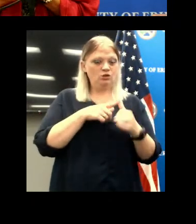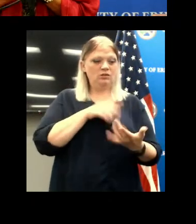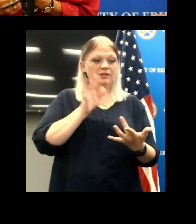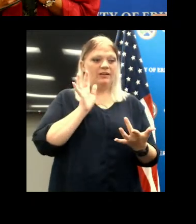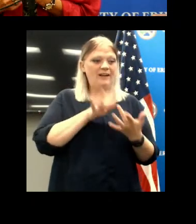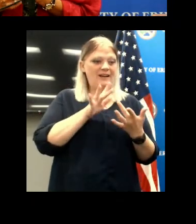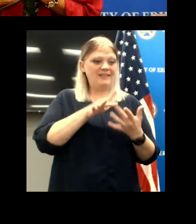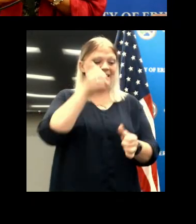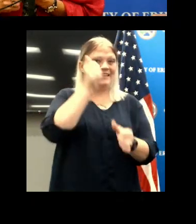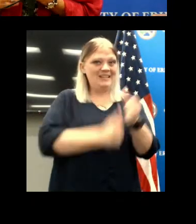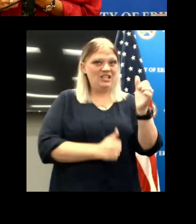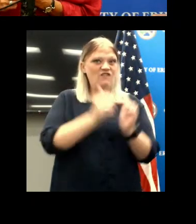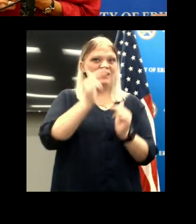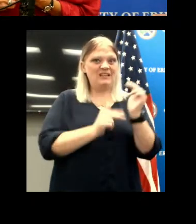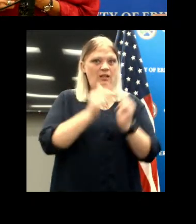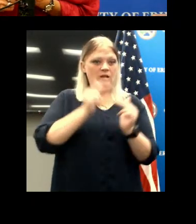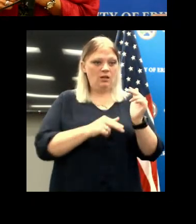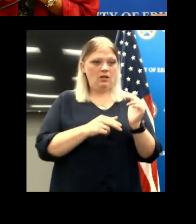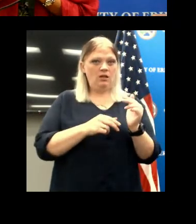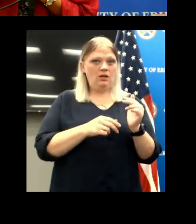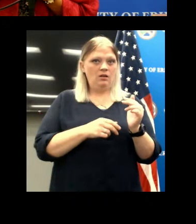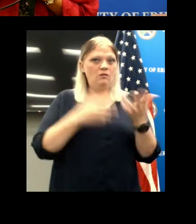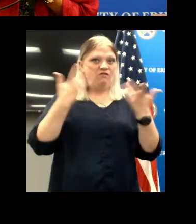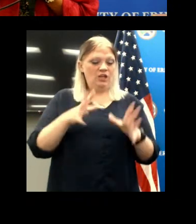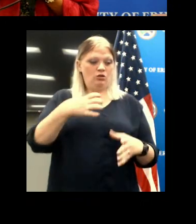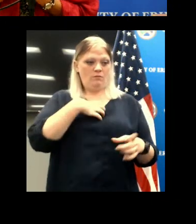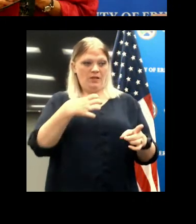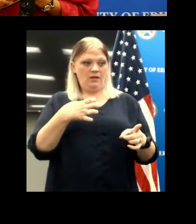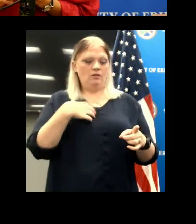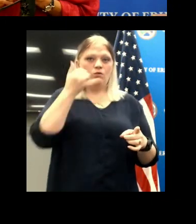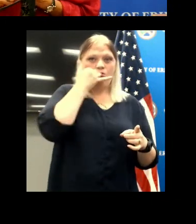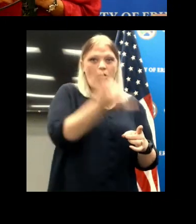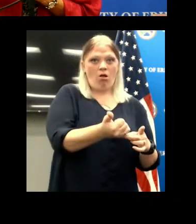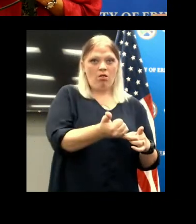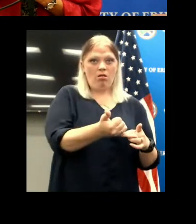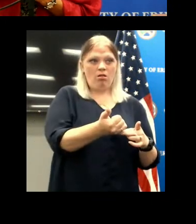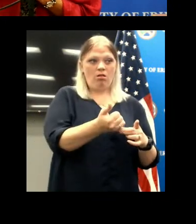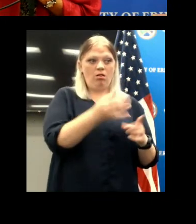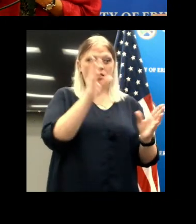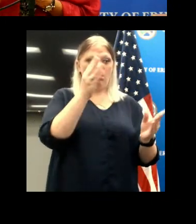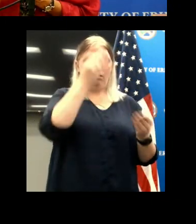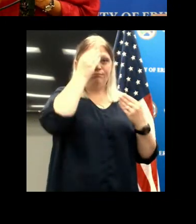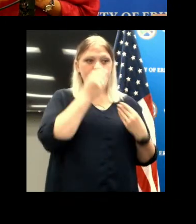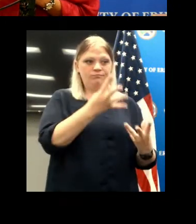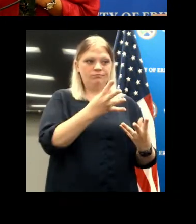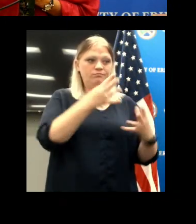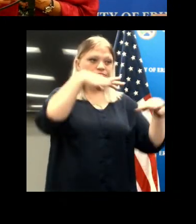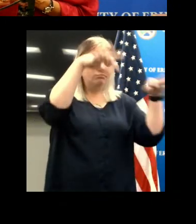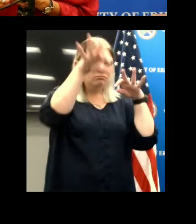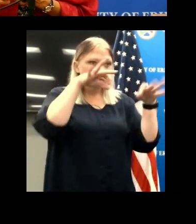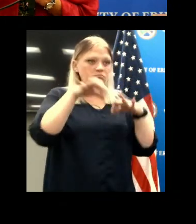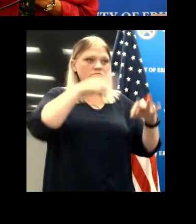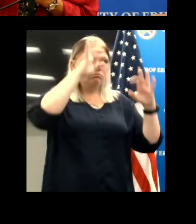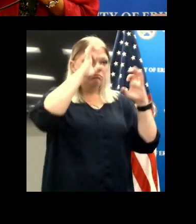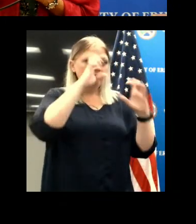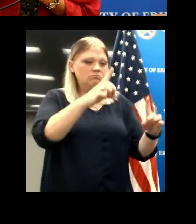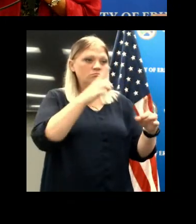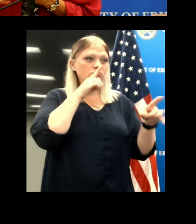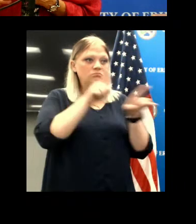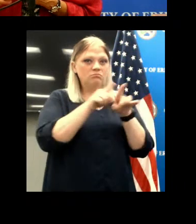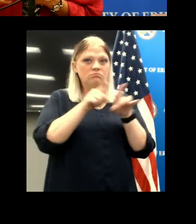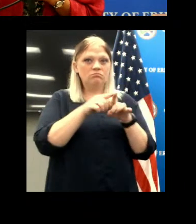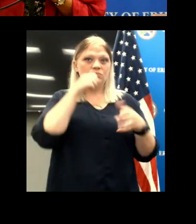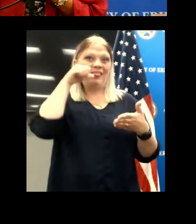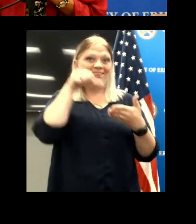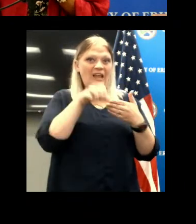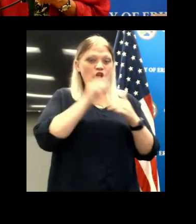contact each facility where we get a complaint. We call them, provide them education over the phone. We also give them a